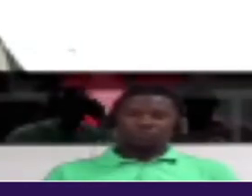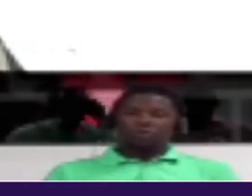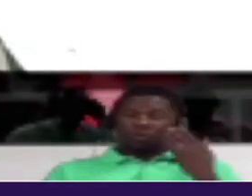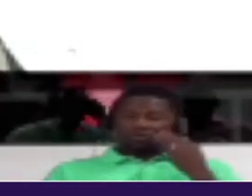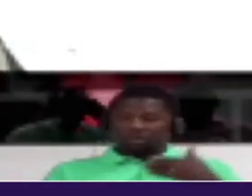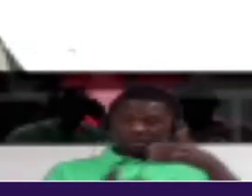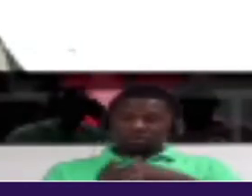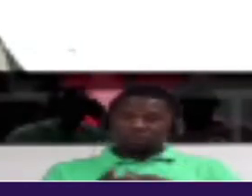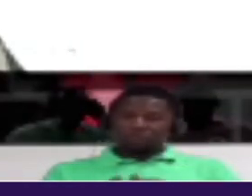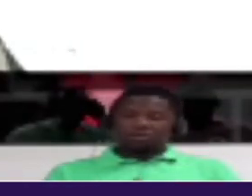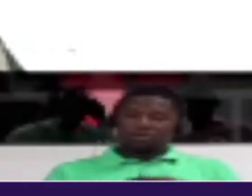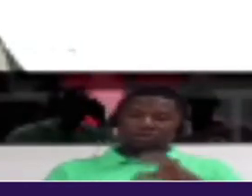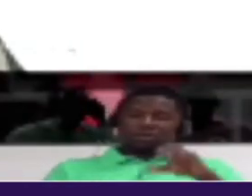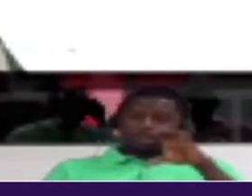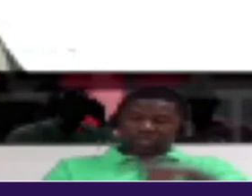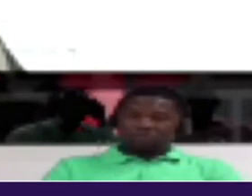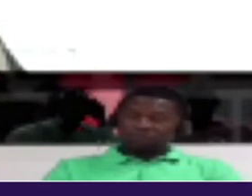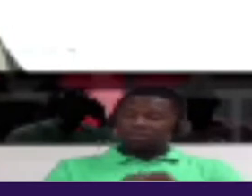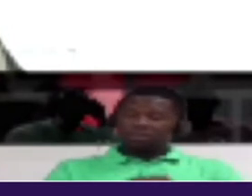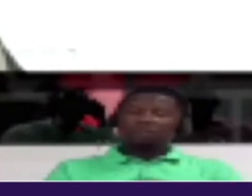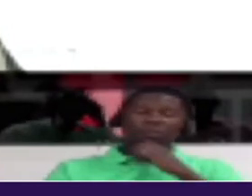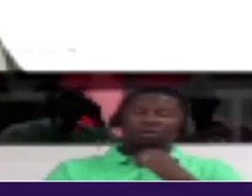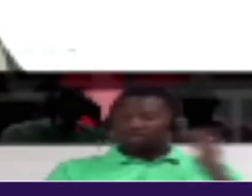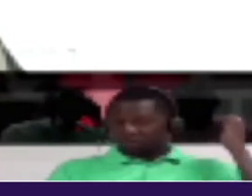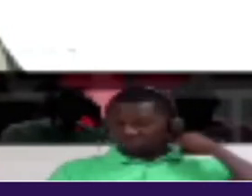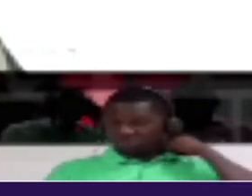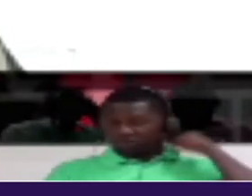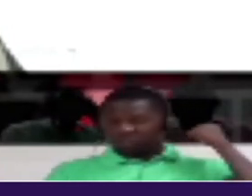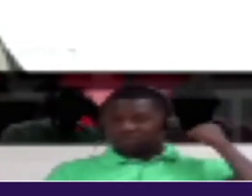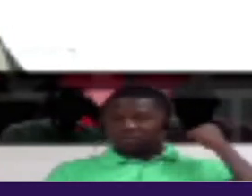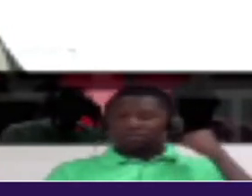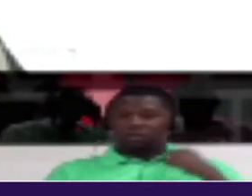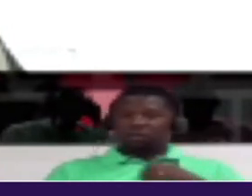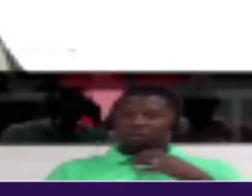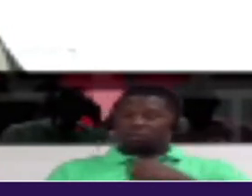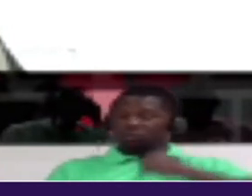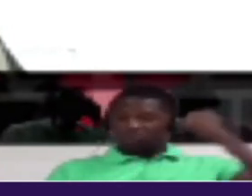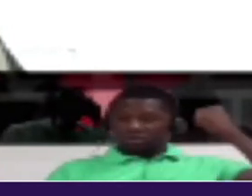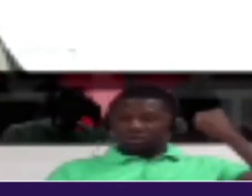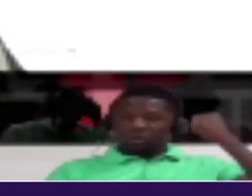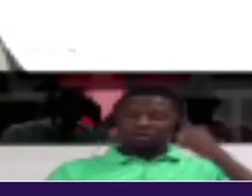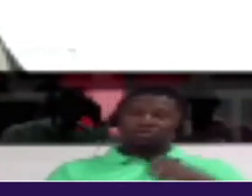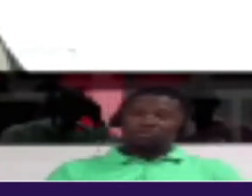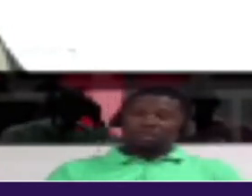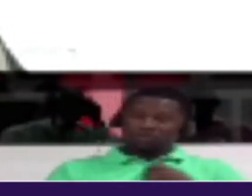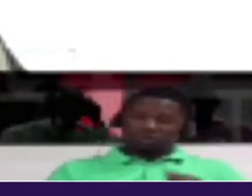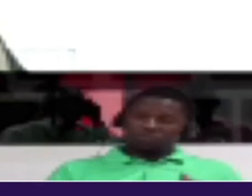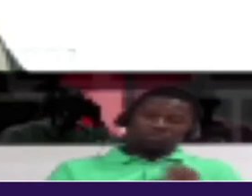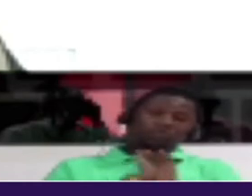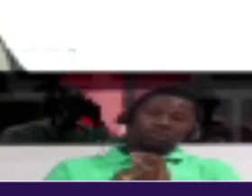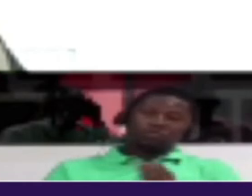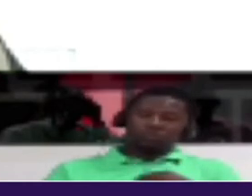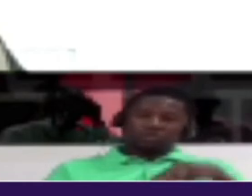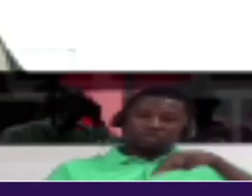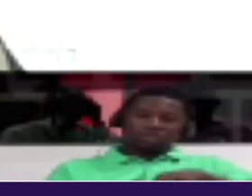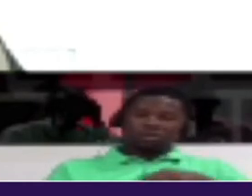When we came down, he grabbed this gentleman by the collar of his shirt, pulled him out, and then as he was pushing him, we were